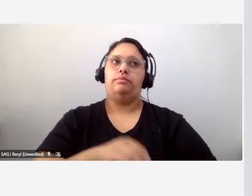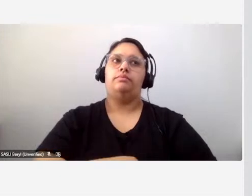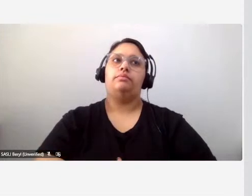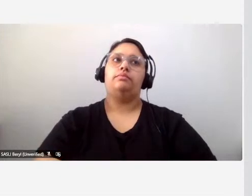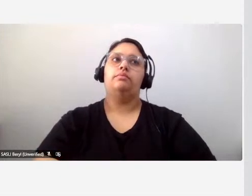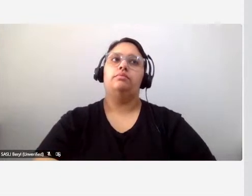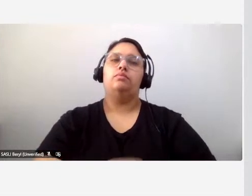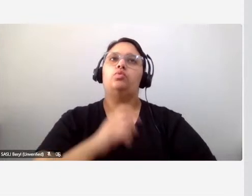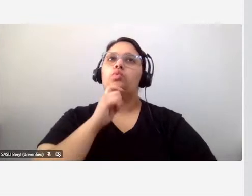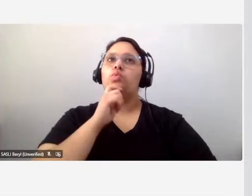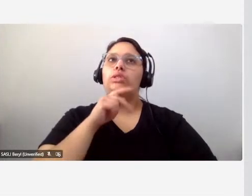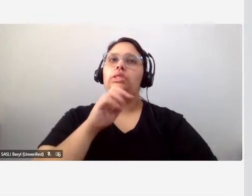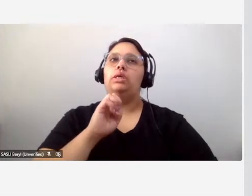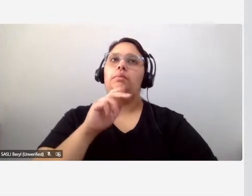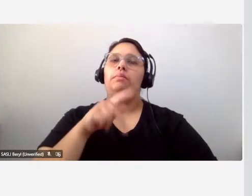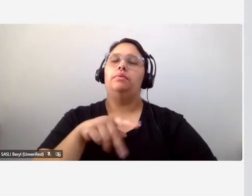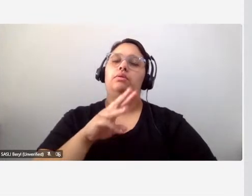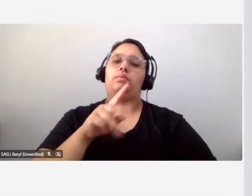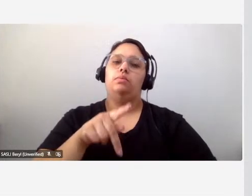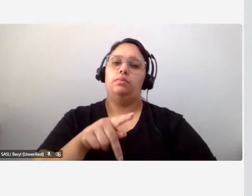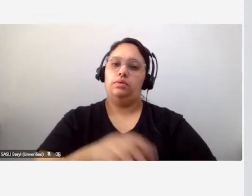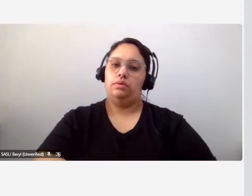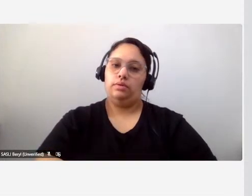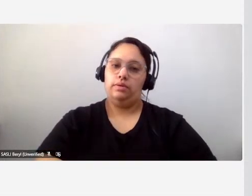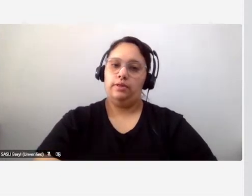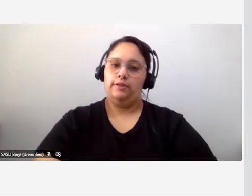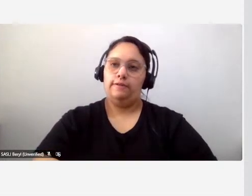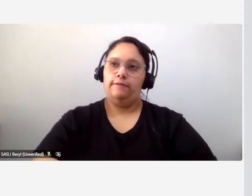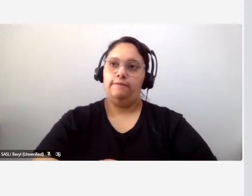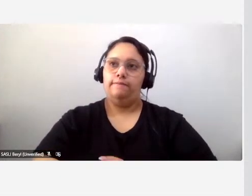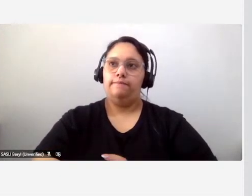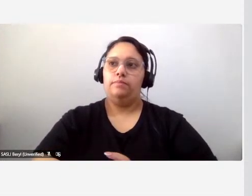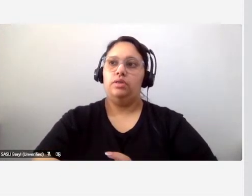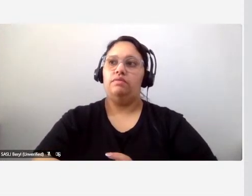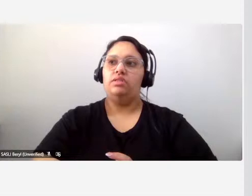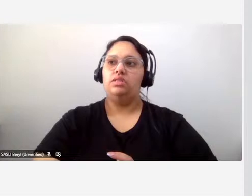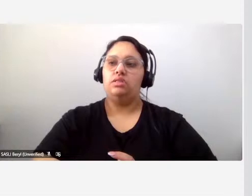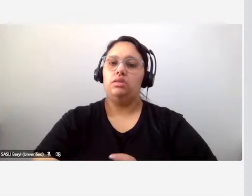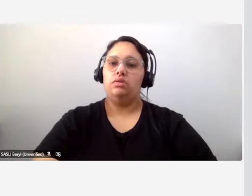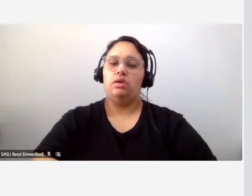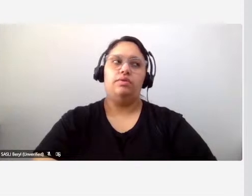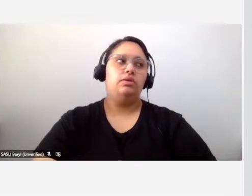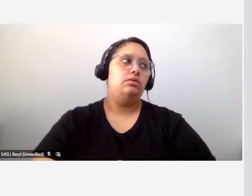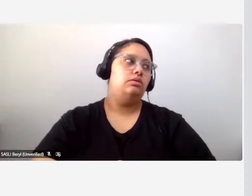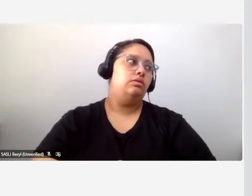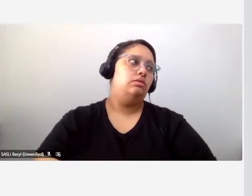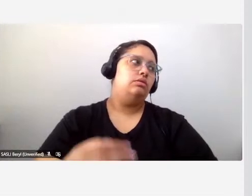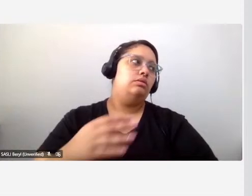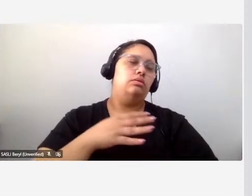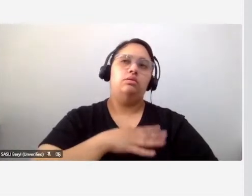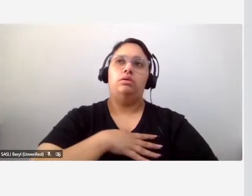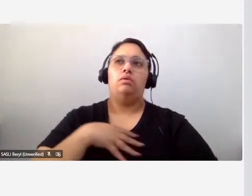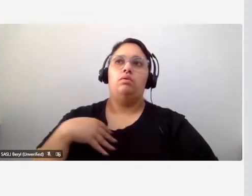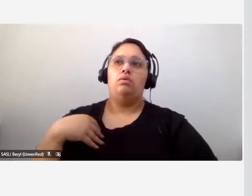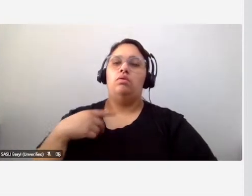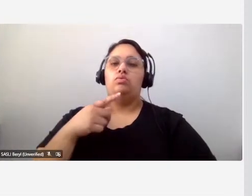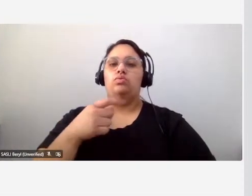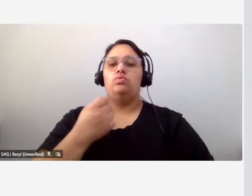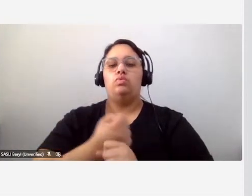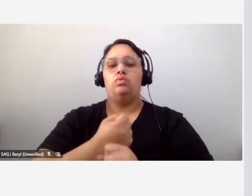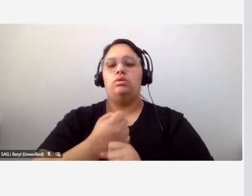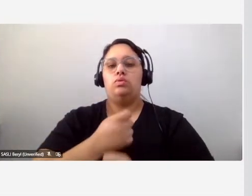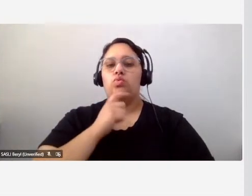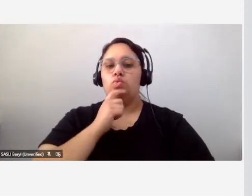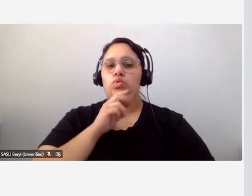The use of EPWP. You know, how long have you been using these poor EPWP